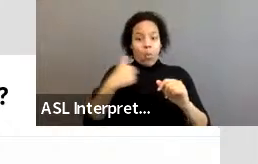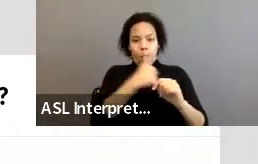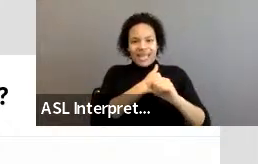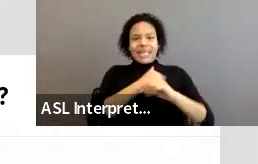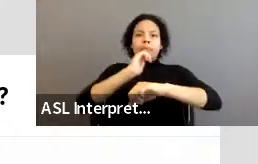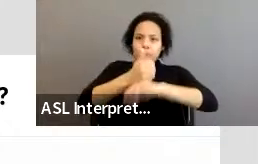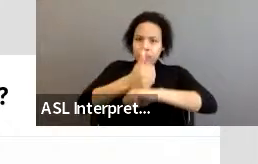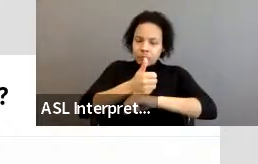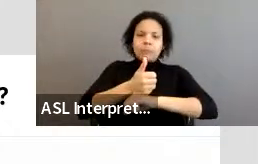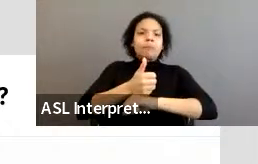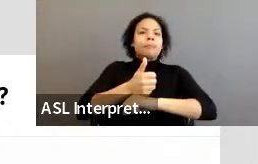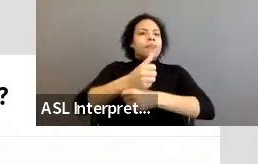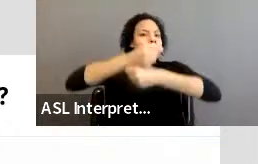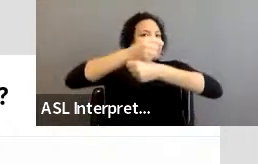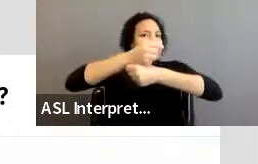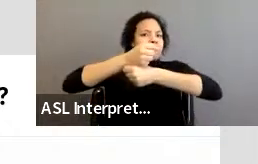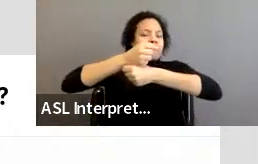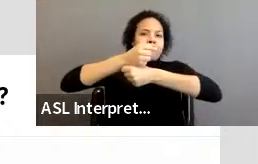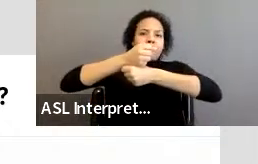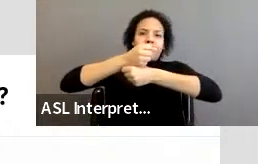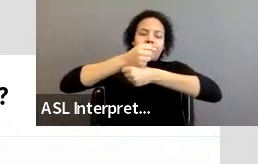protests I know Hampton's ever seen